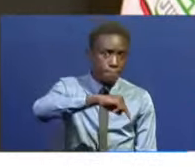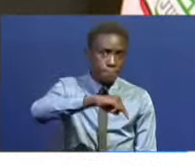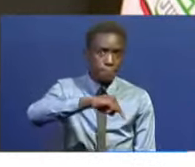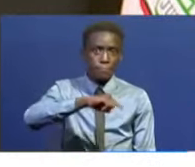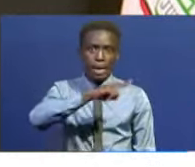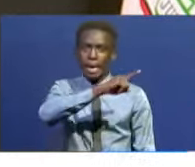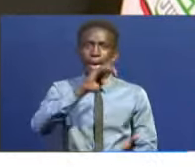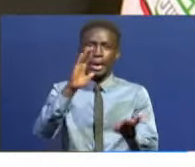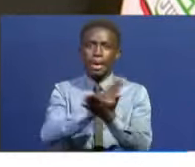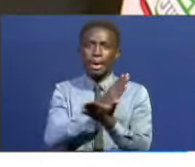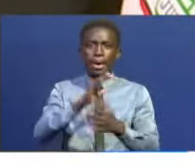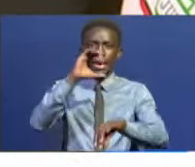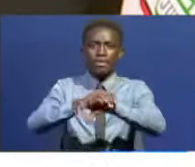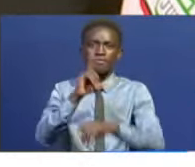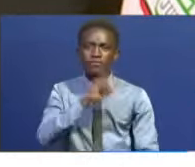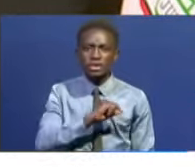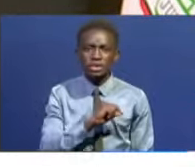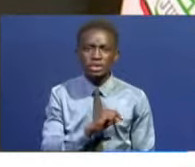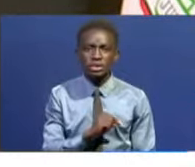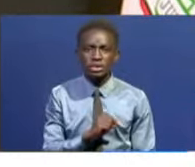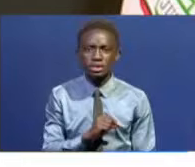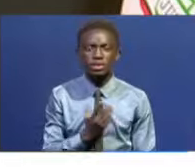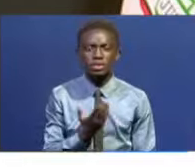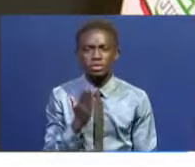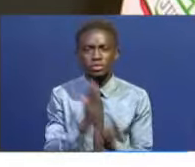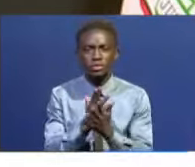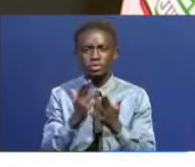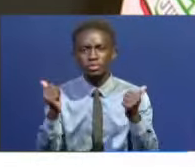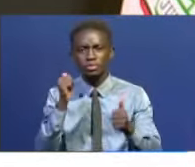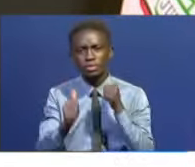True or false? I mean, surely, why